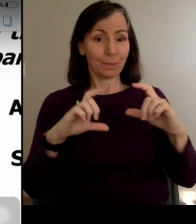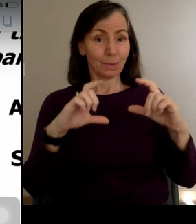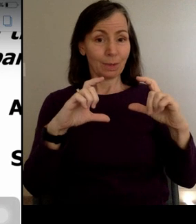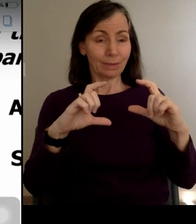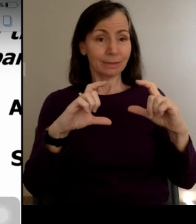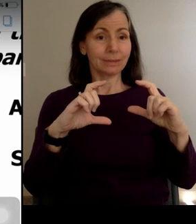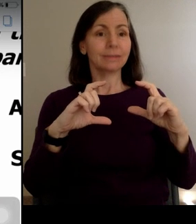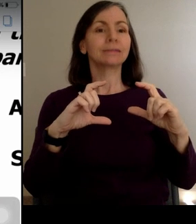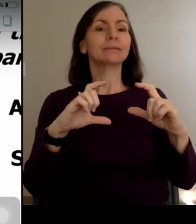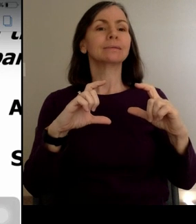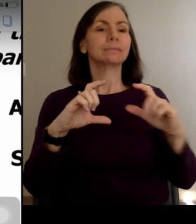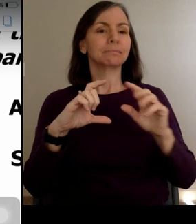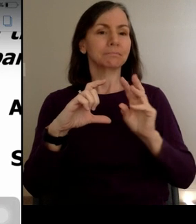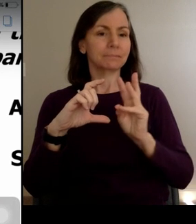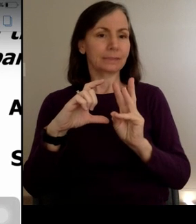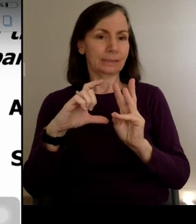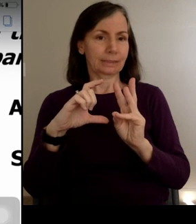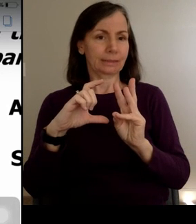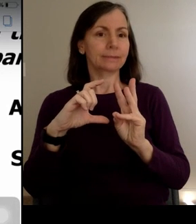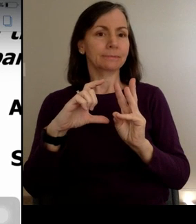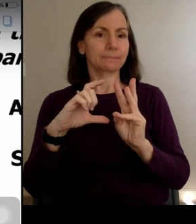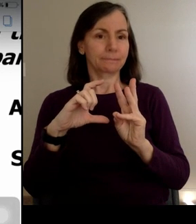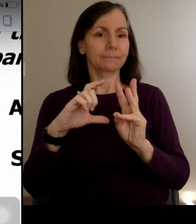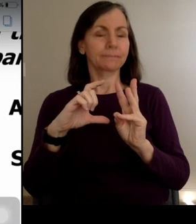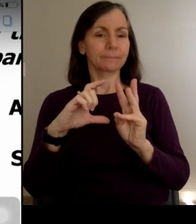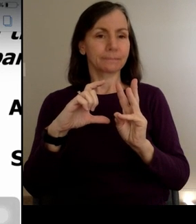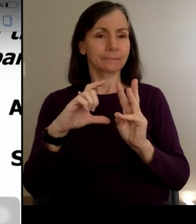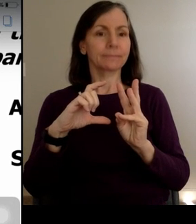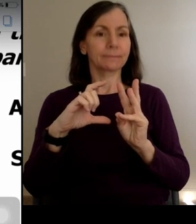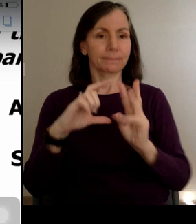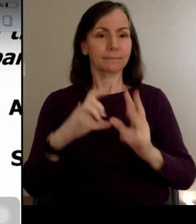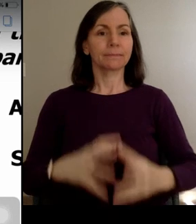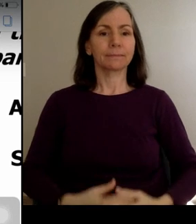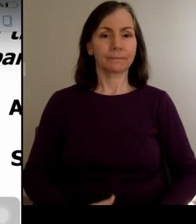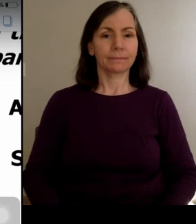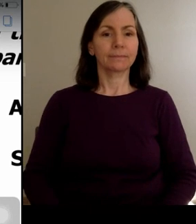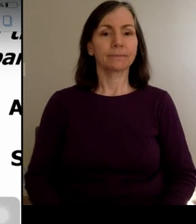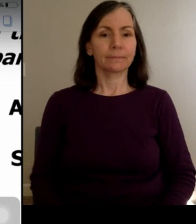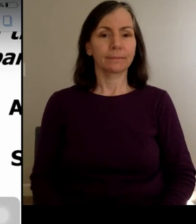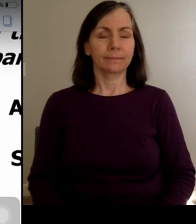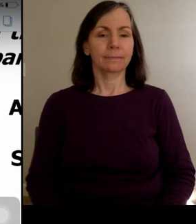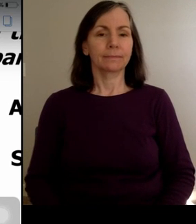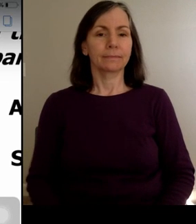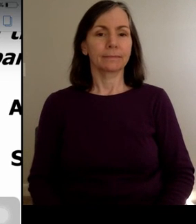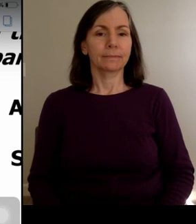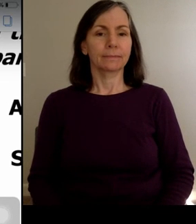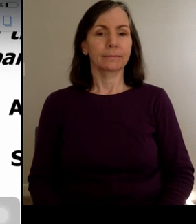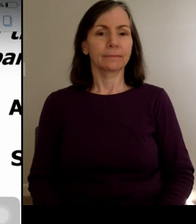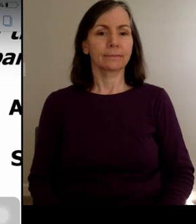So I'm going to put 6 inside of the parentheses.